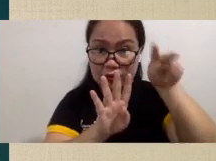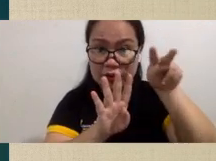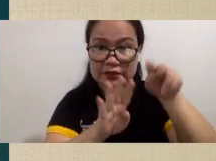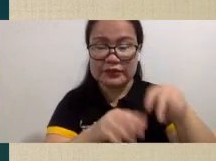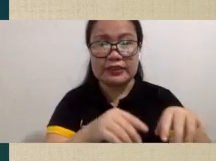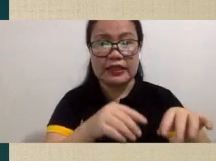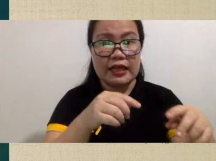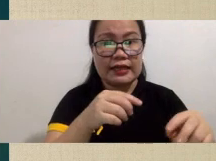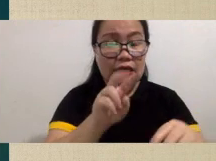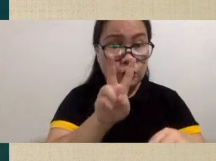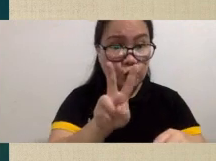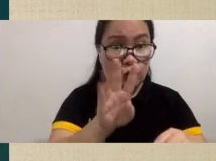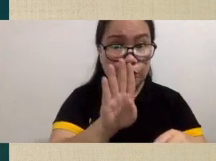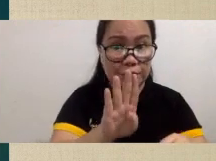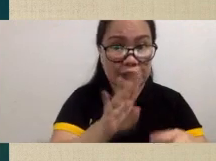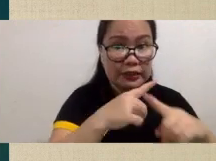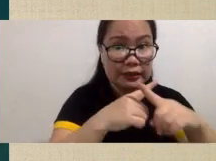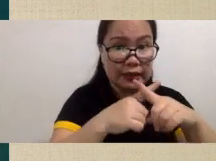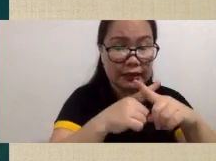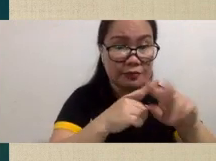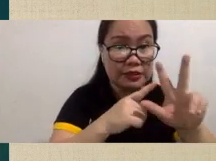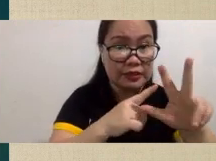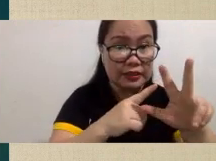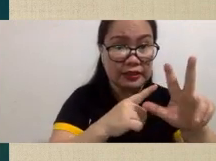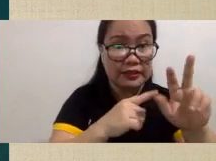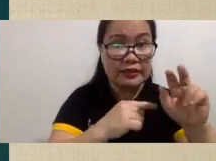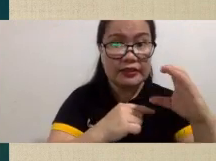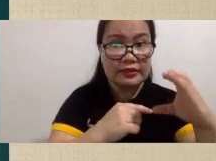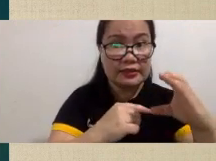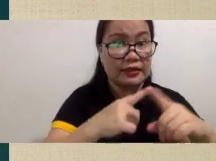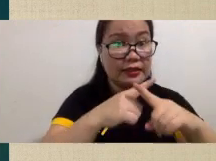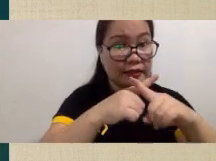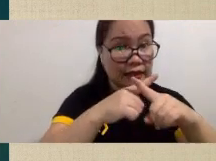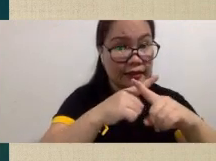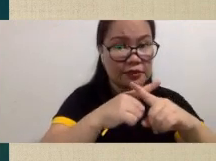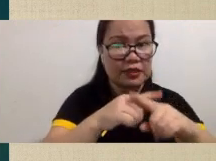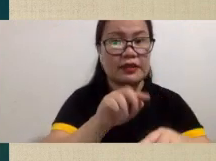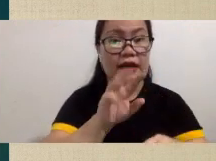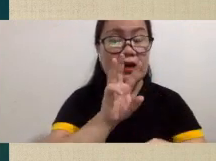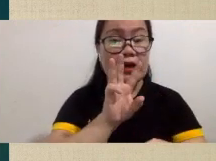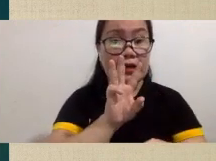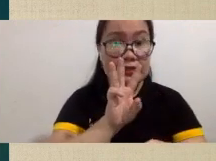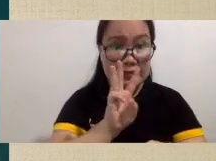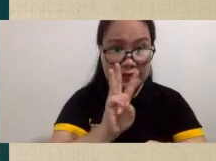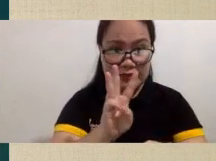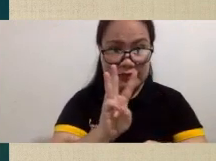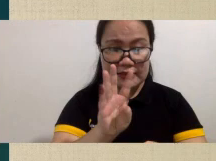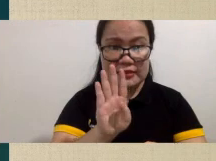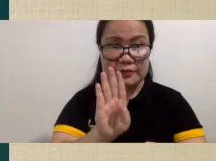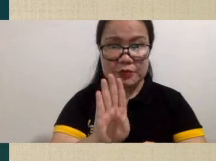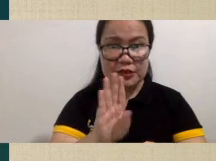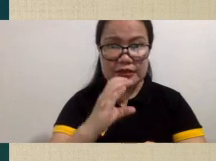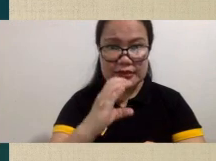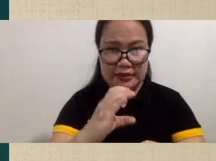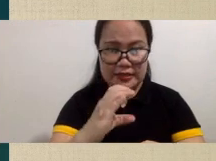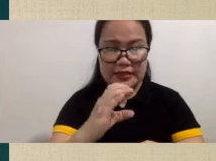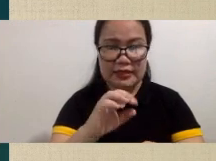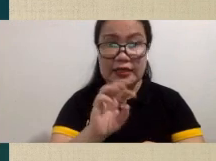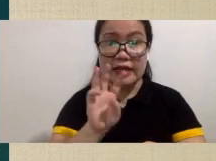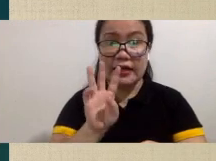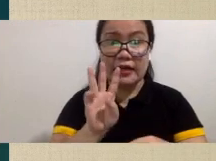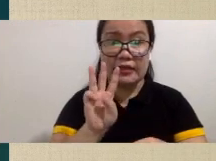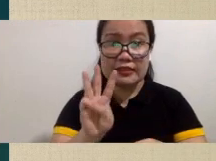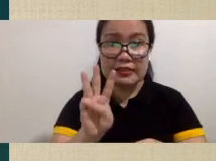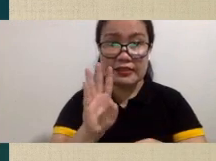2b times 3c. So, 2 times 3 is 6. And then, copy the variables, which is b